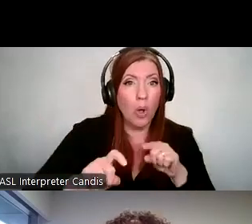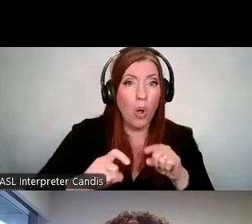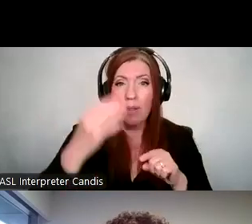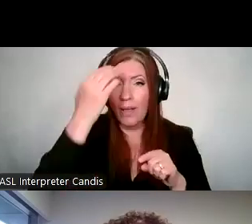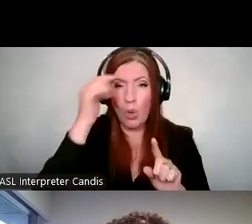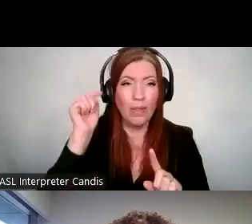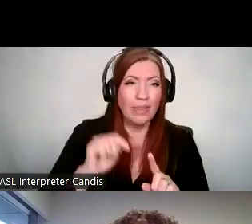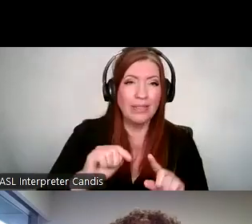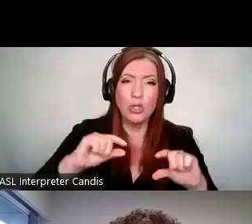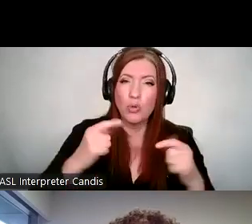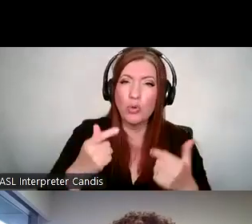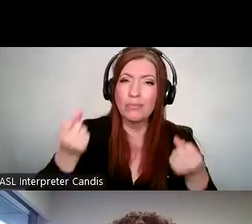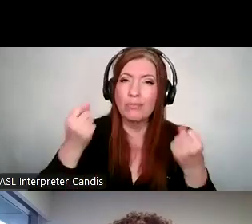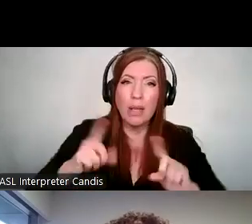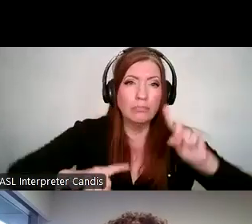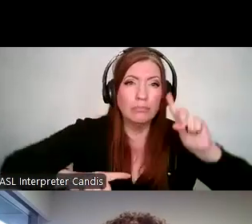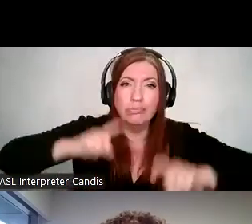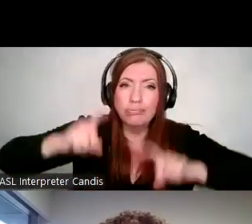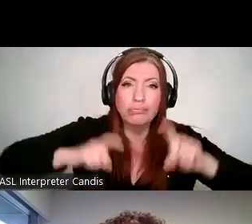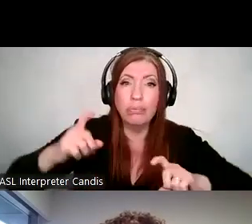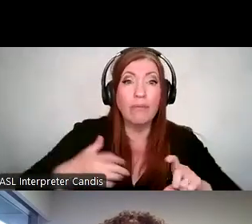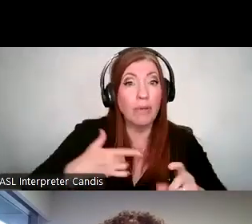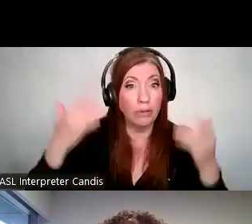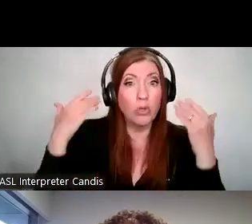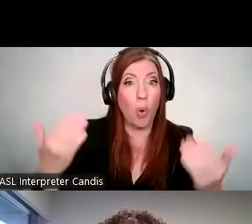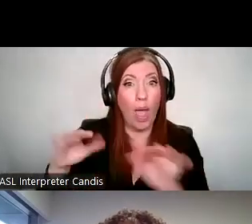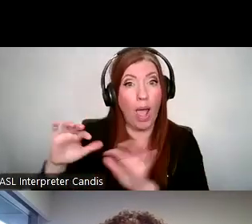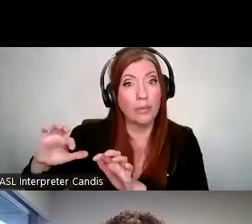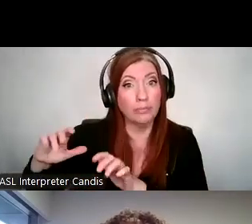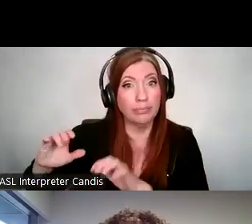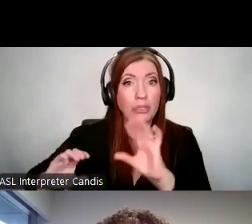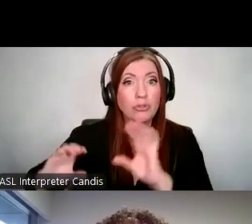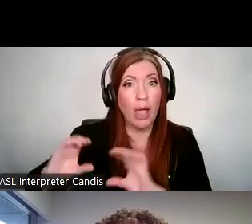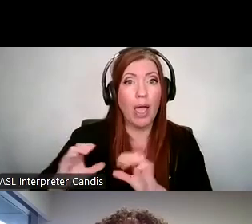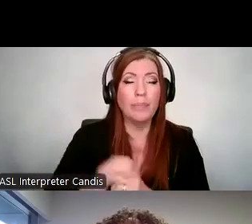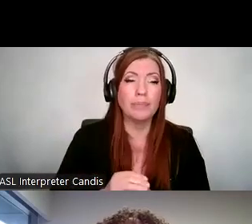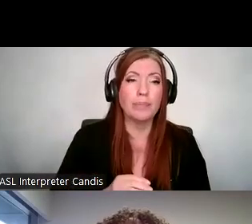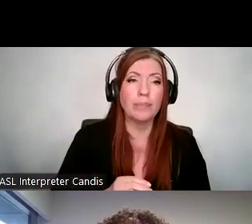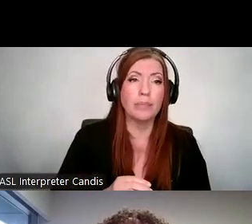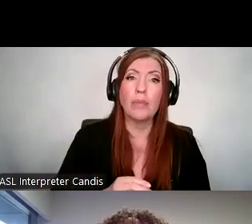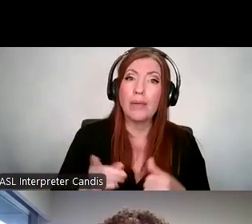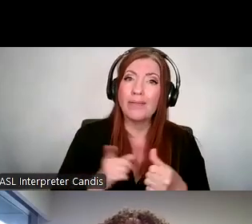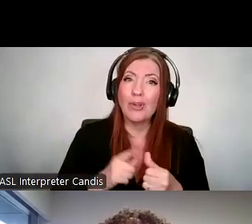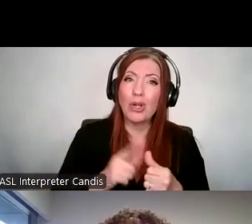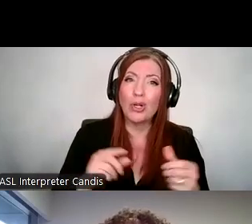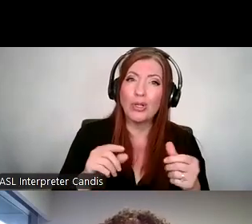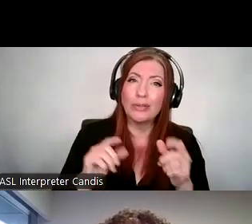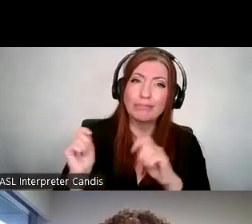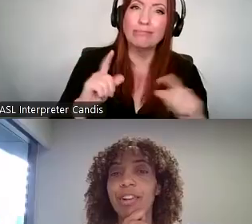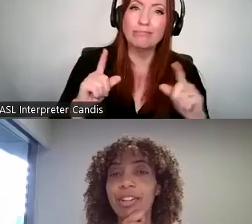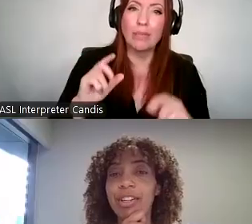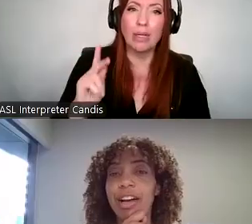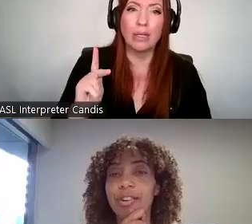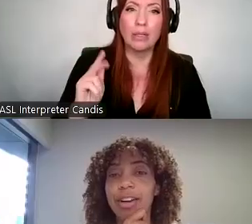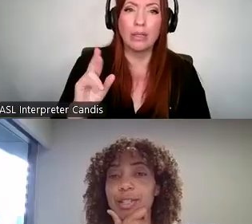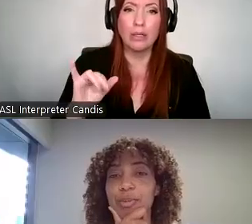group with a lot of questions, so feel free to drop them in. We will get to them as we can. So first, I'd like to bring up Kristen Love